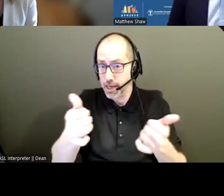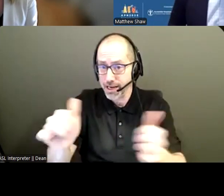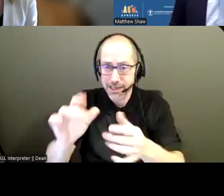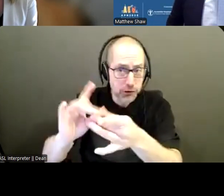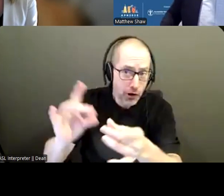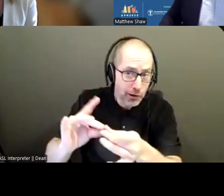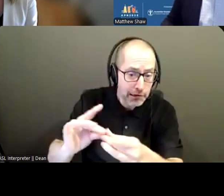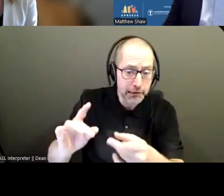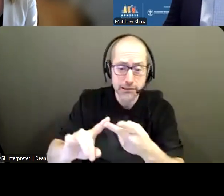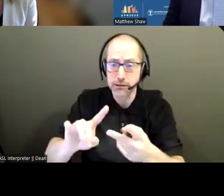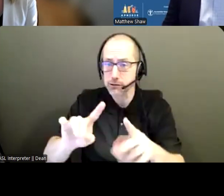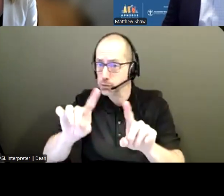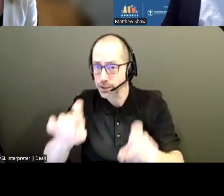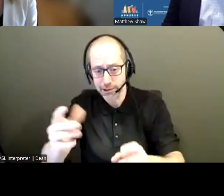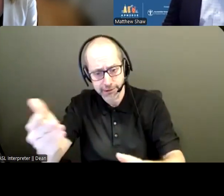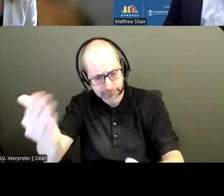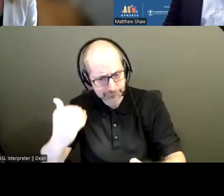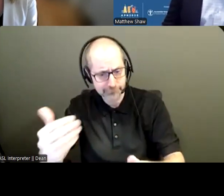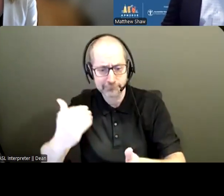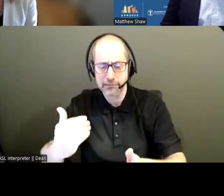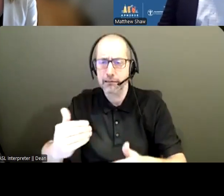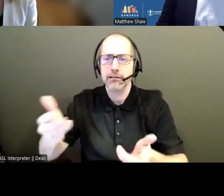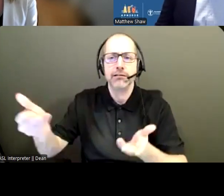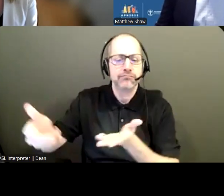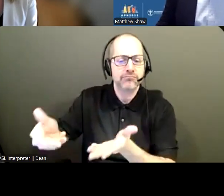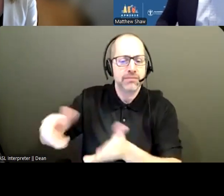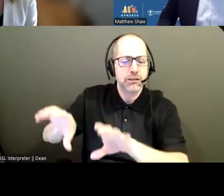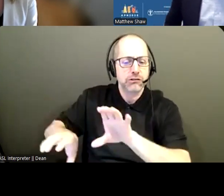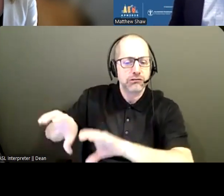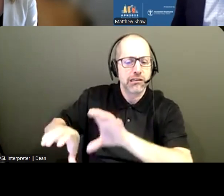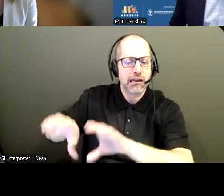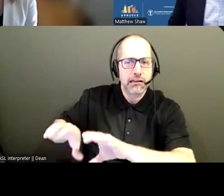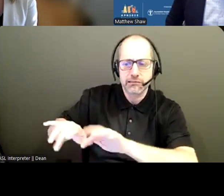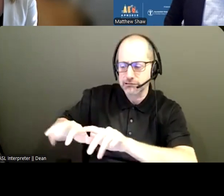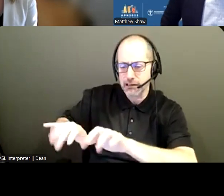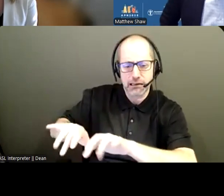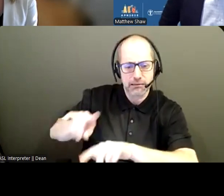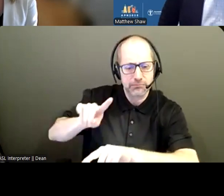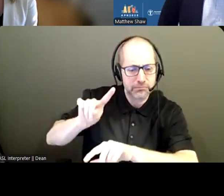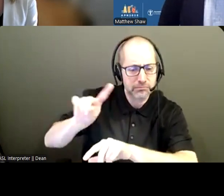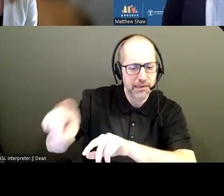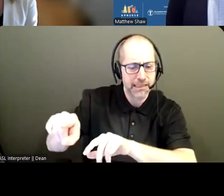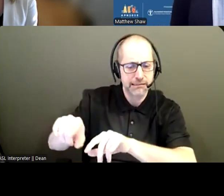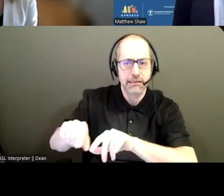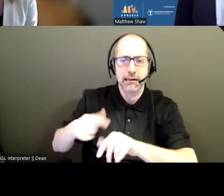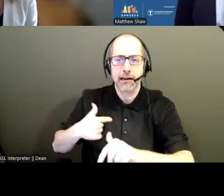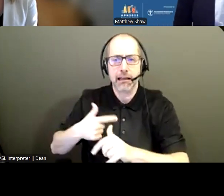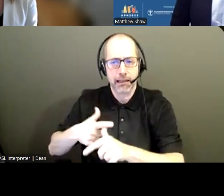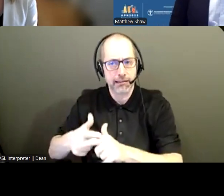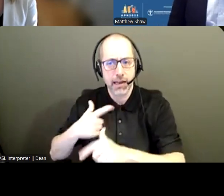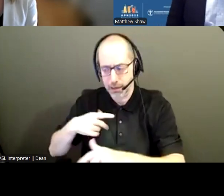our panelists, I would invite you to type them in the chat, and I'll then read them out to the